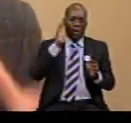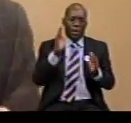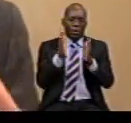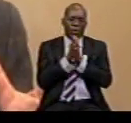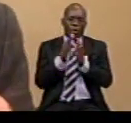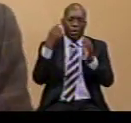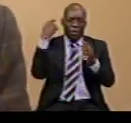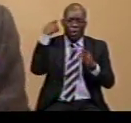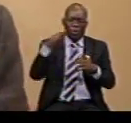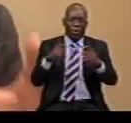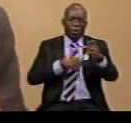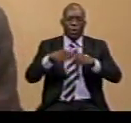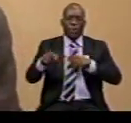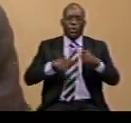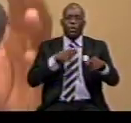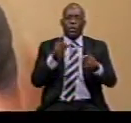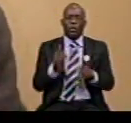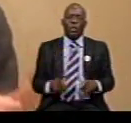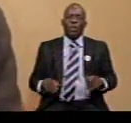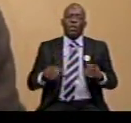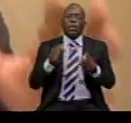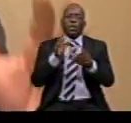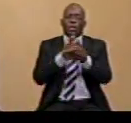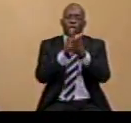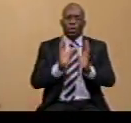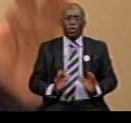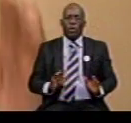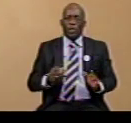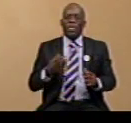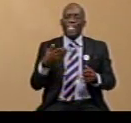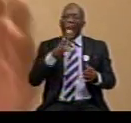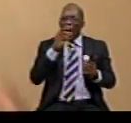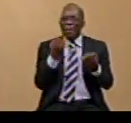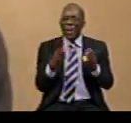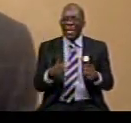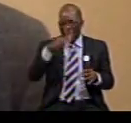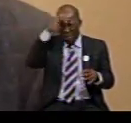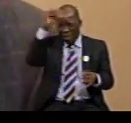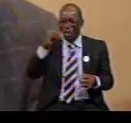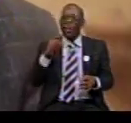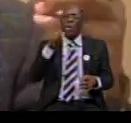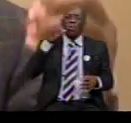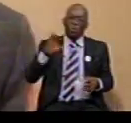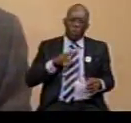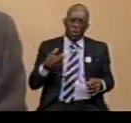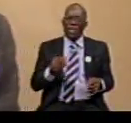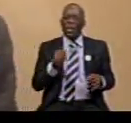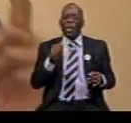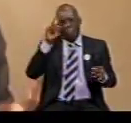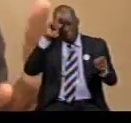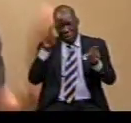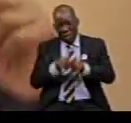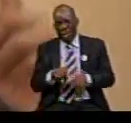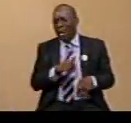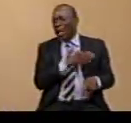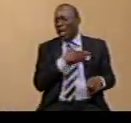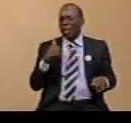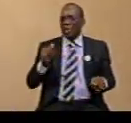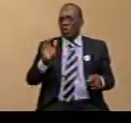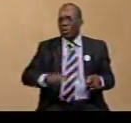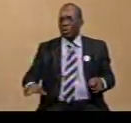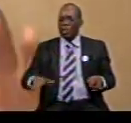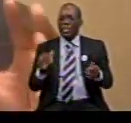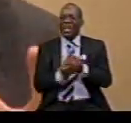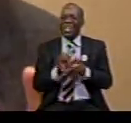are many, many, many brethren, many brothers and sisters and children and families that are suffering because of their